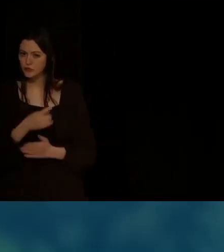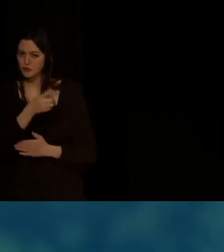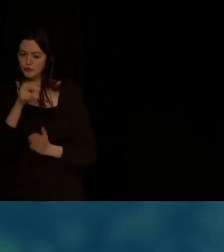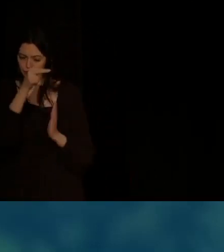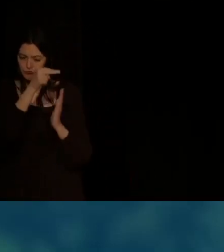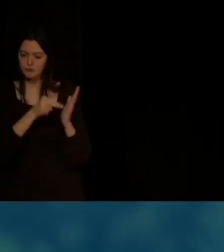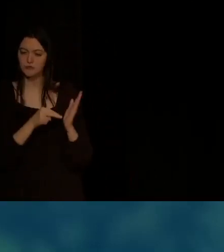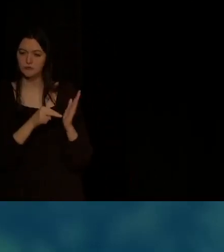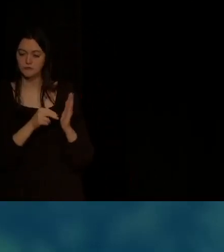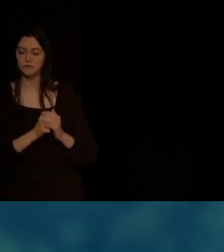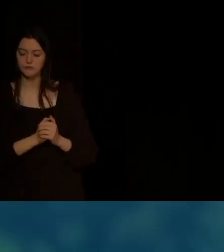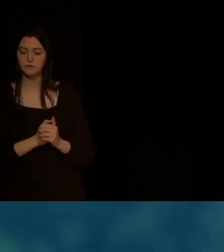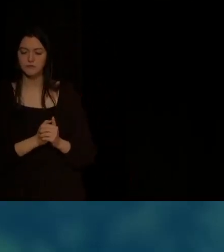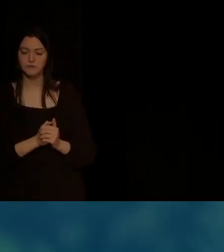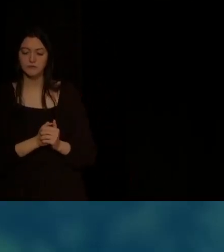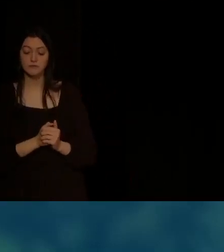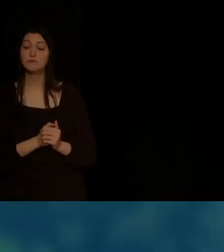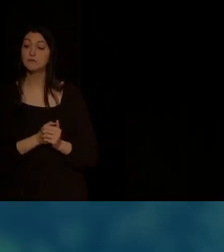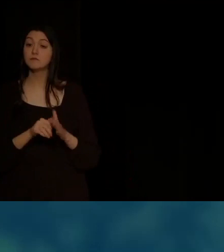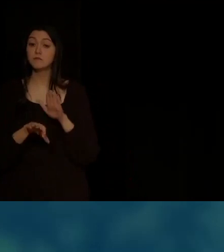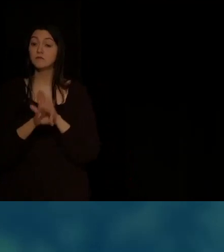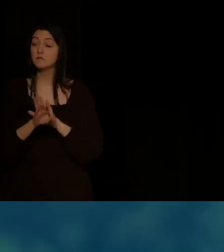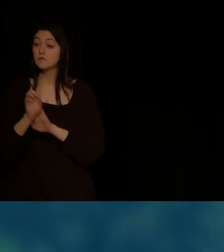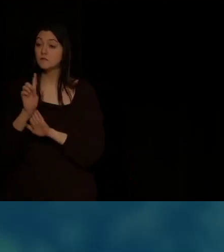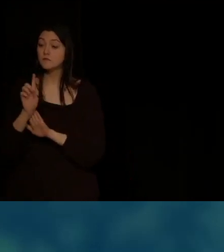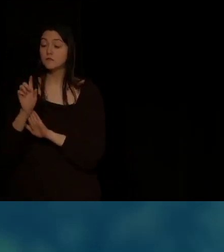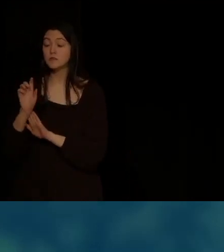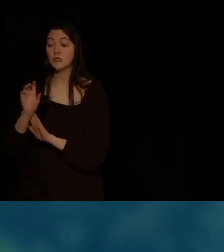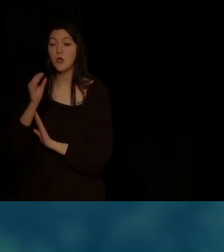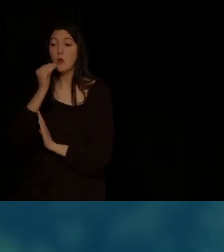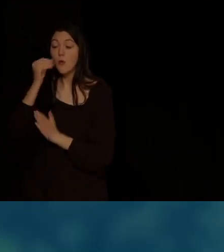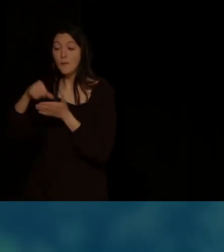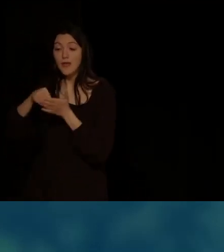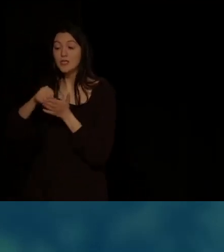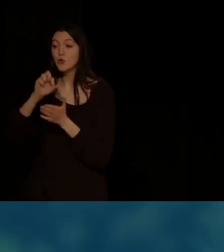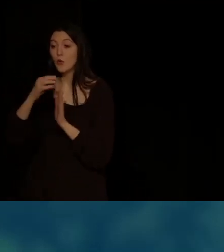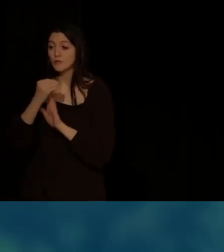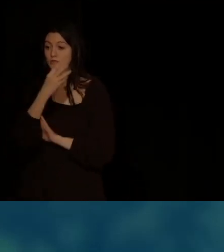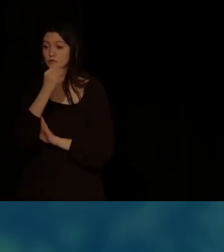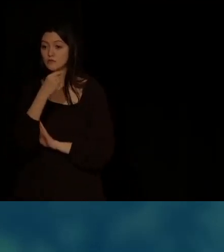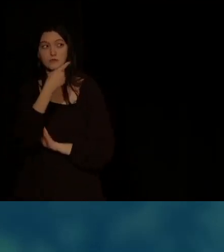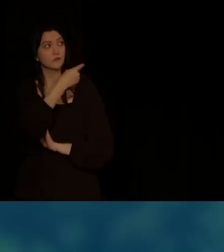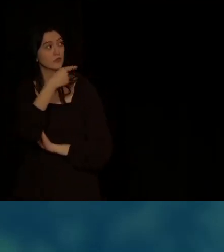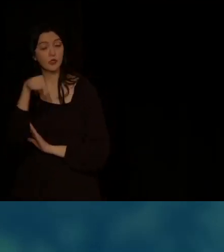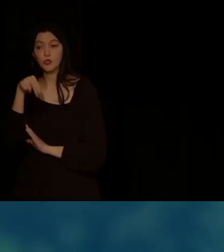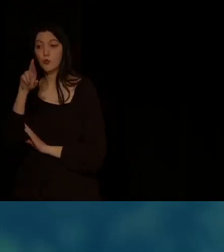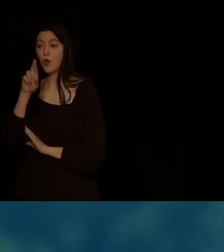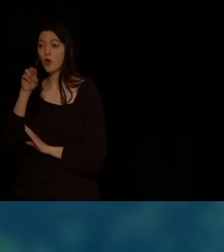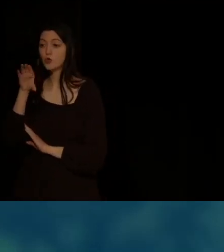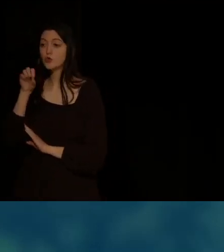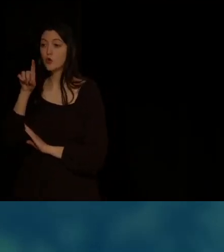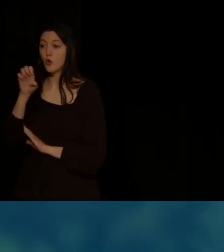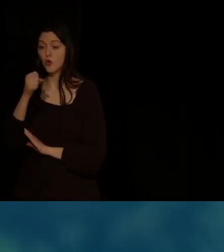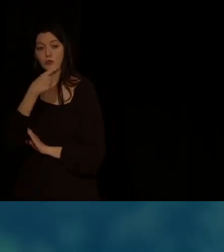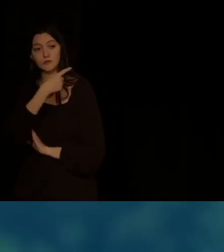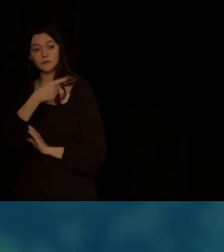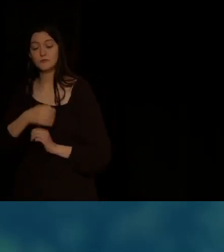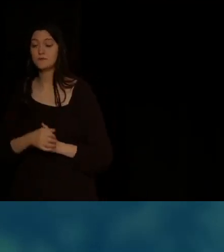work. You can find it on our homepage or by scanning the QR code behind me.